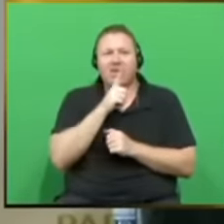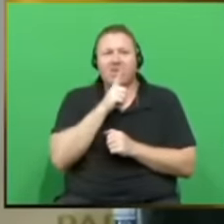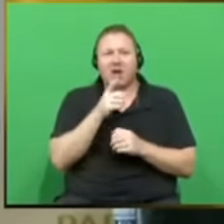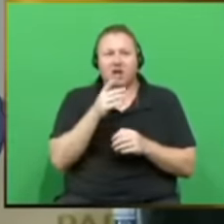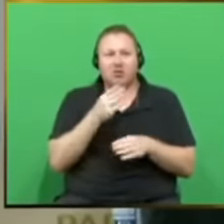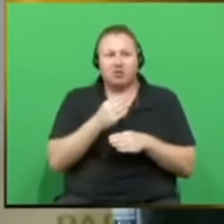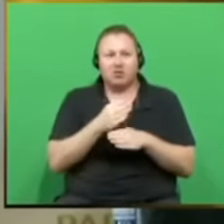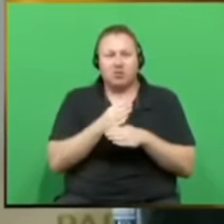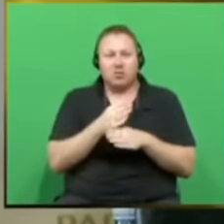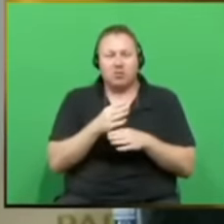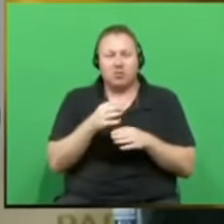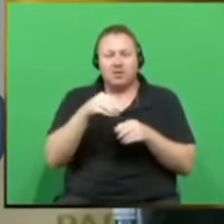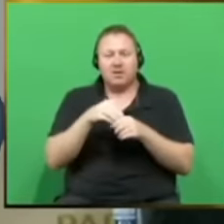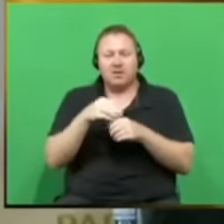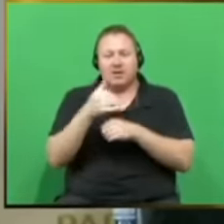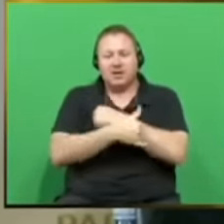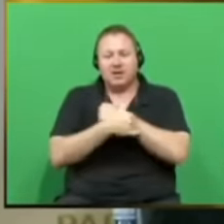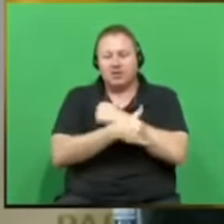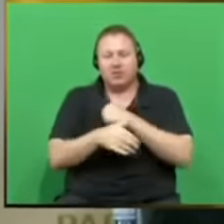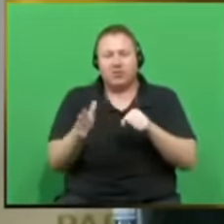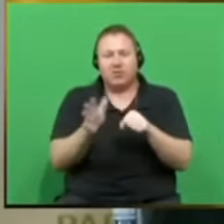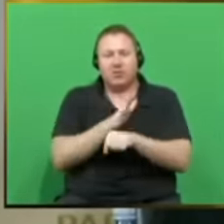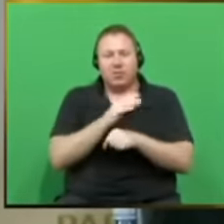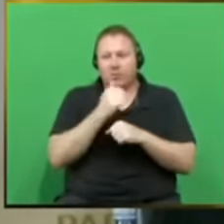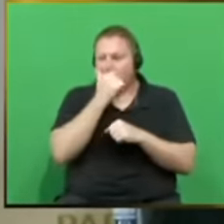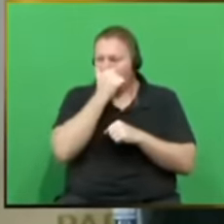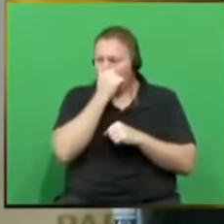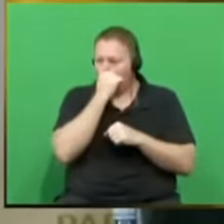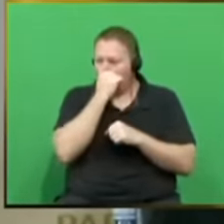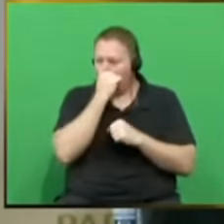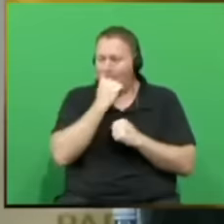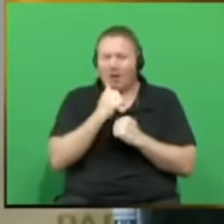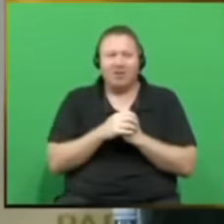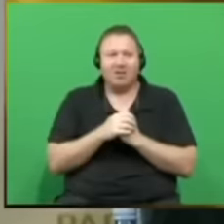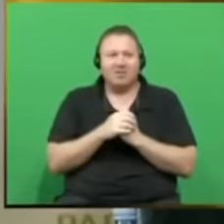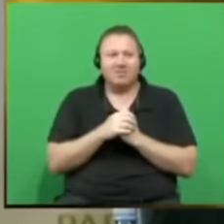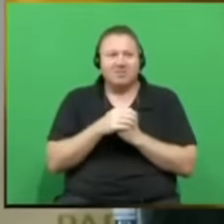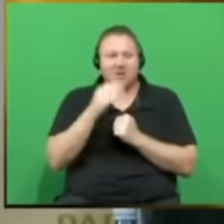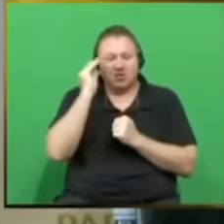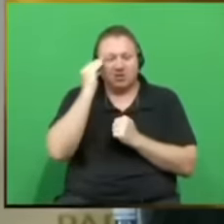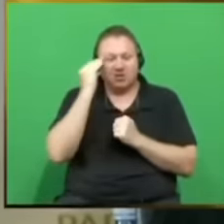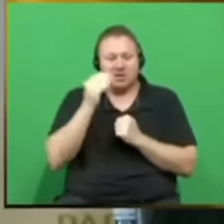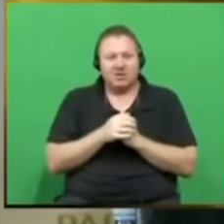169,000 jobs in the whole country. But the interesting number is that